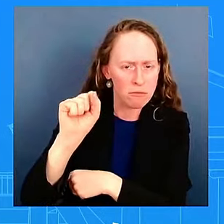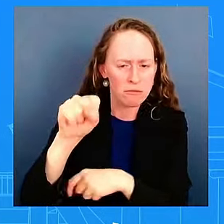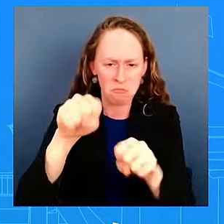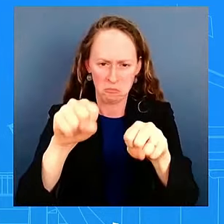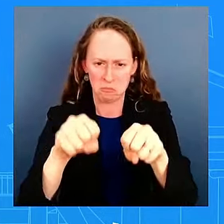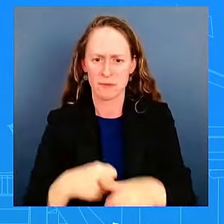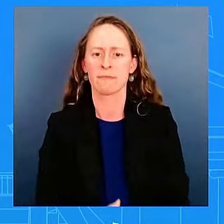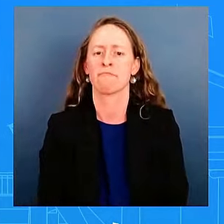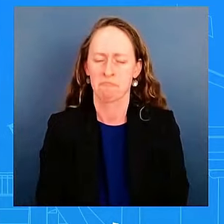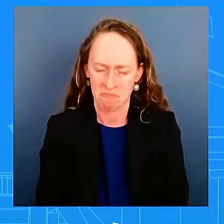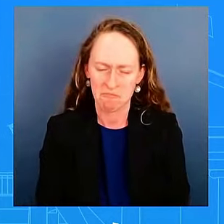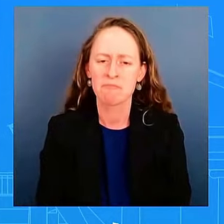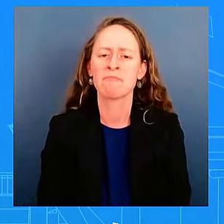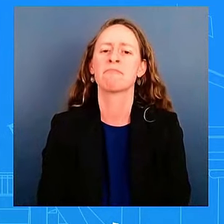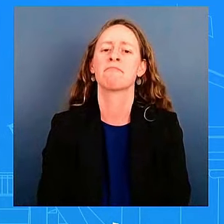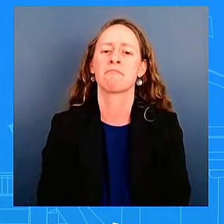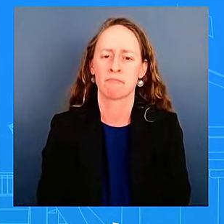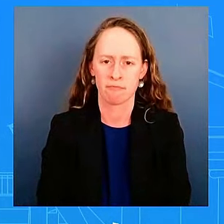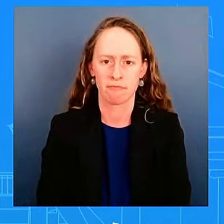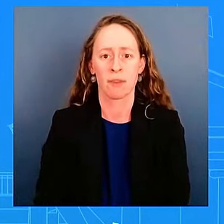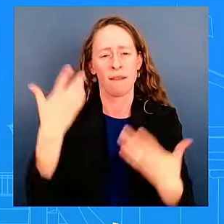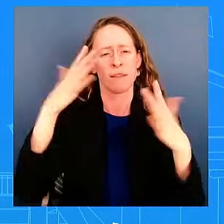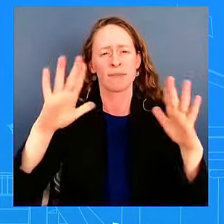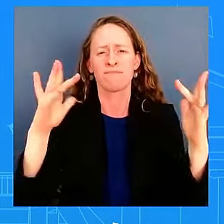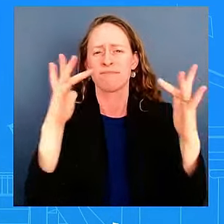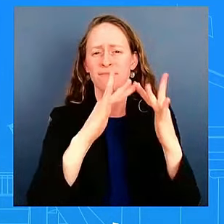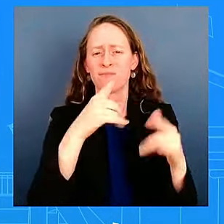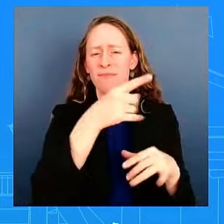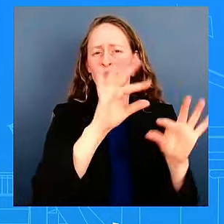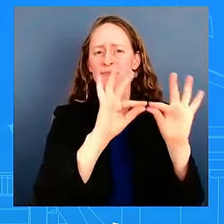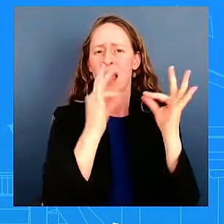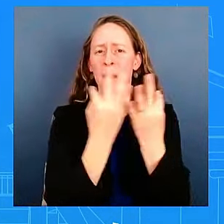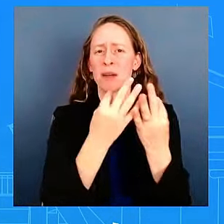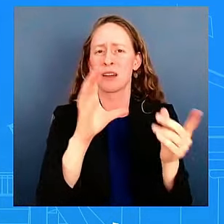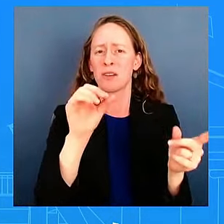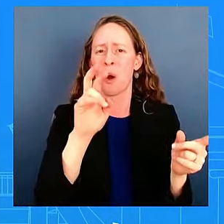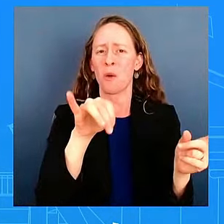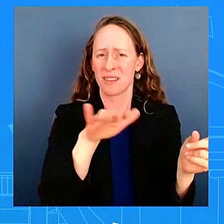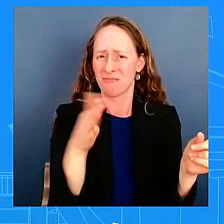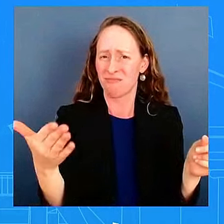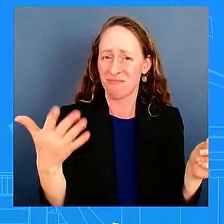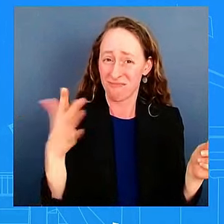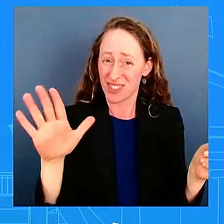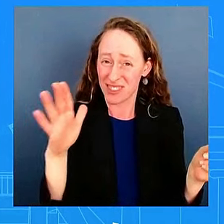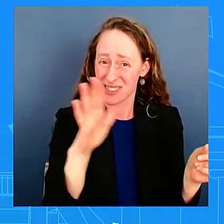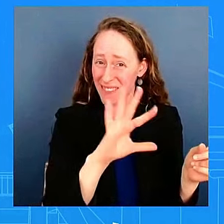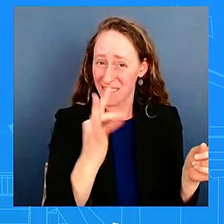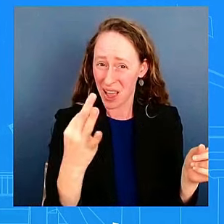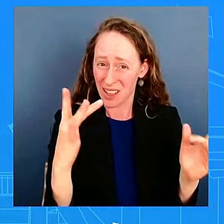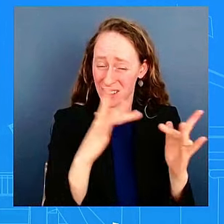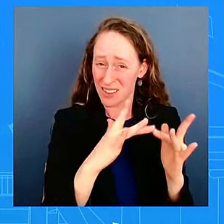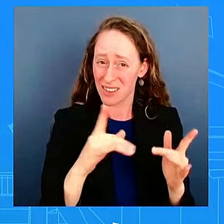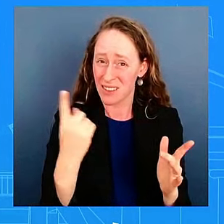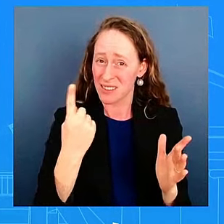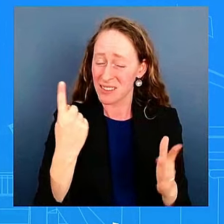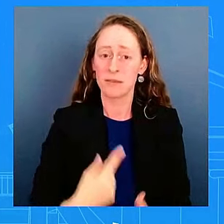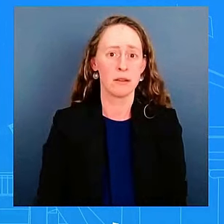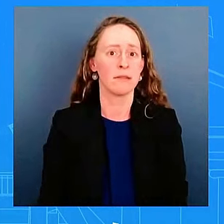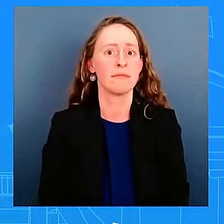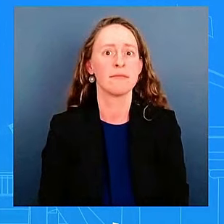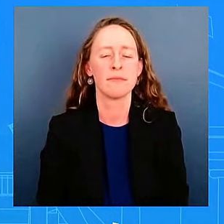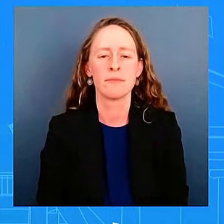and you heard the president speak in his Oval Address, and one time before that, obviously, and he gave a